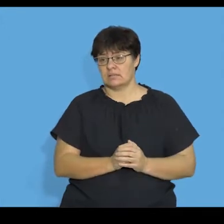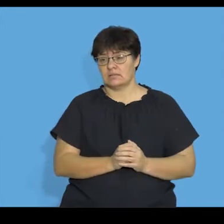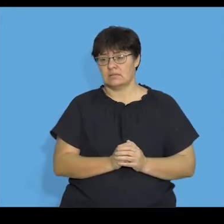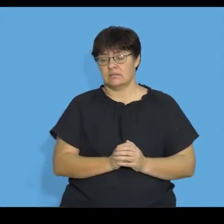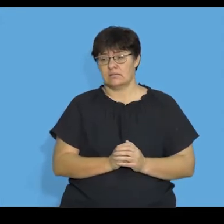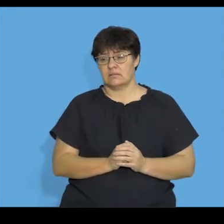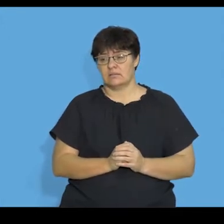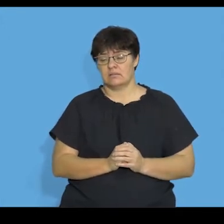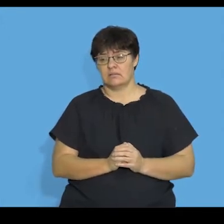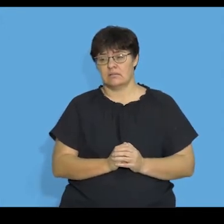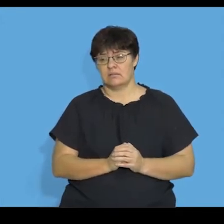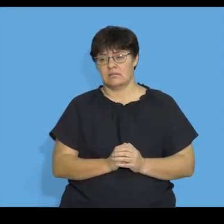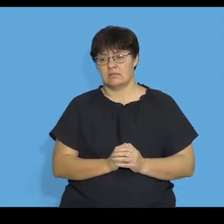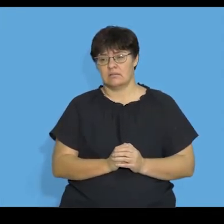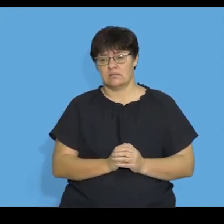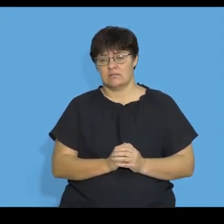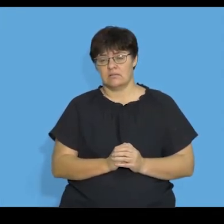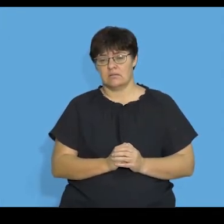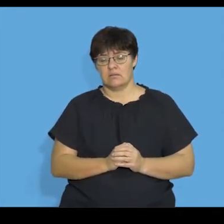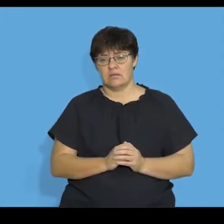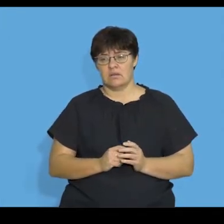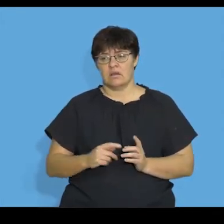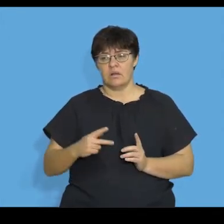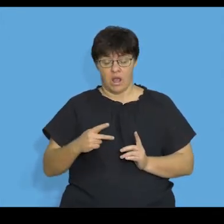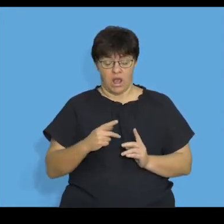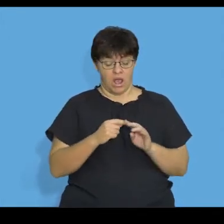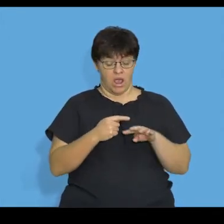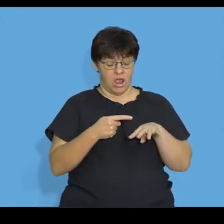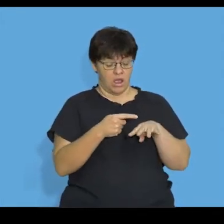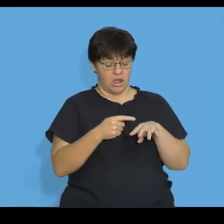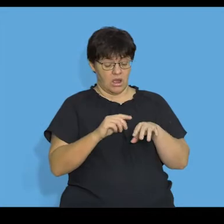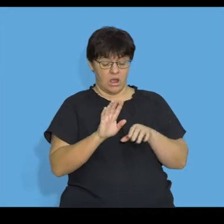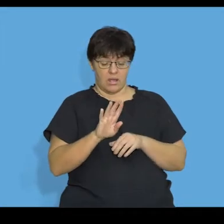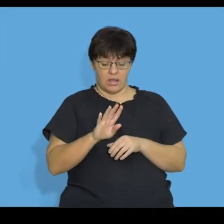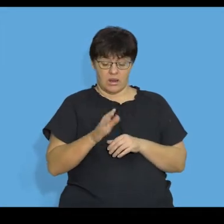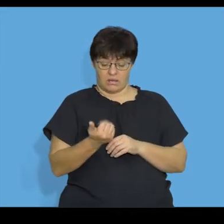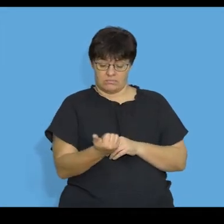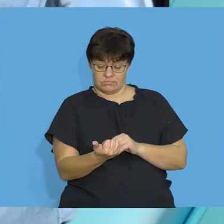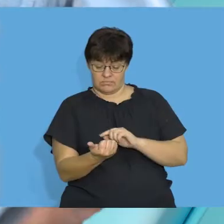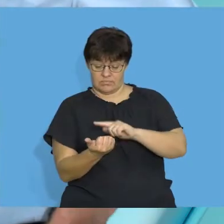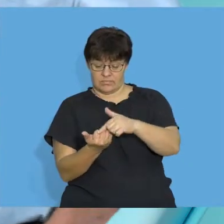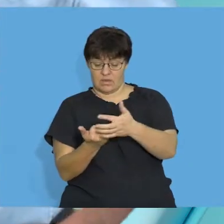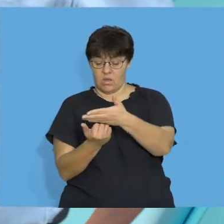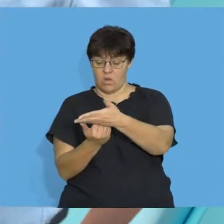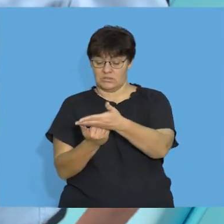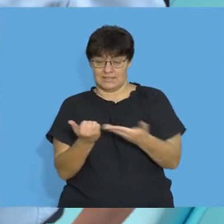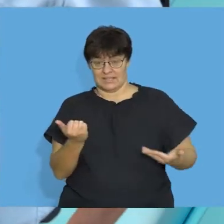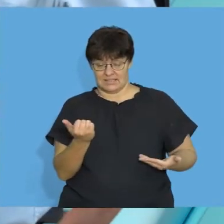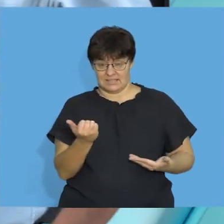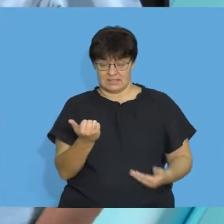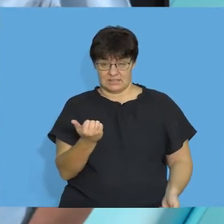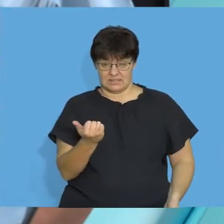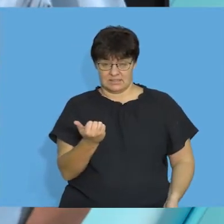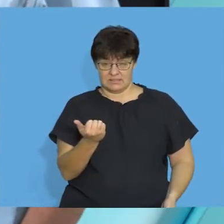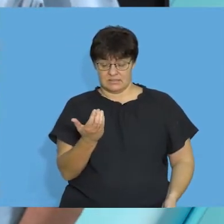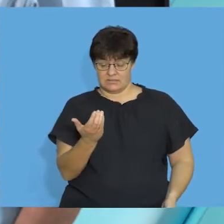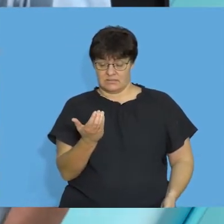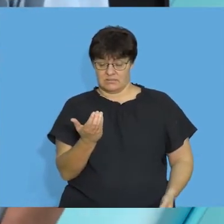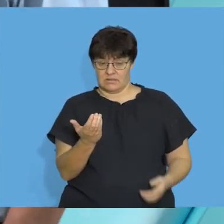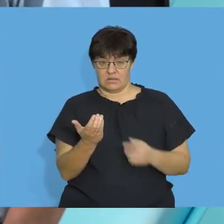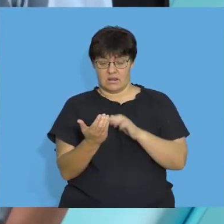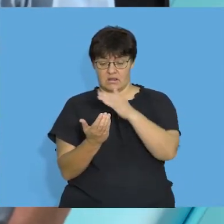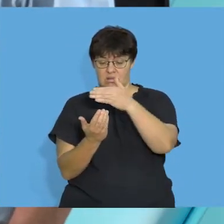by the cross-section of those wires being the little circles.